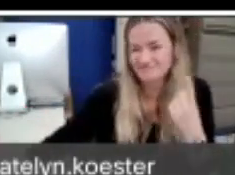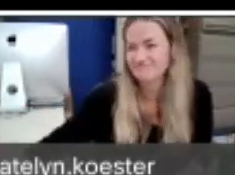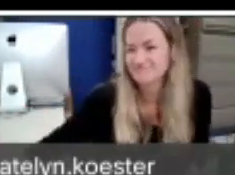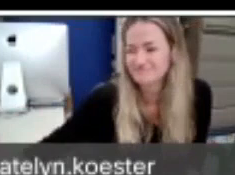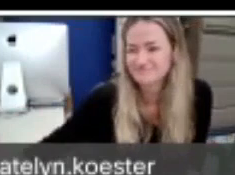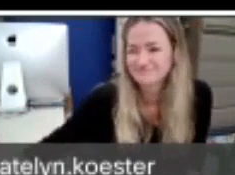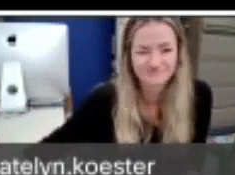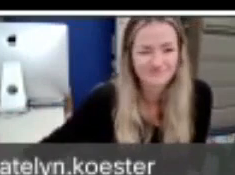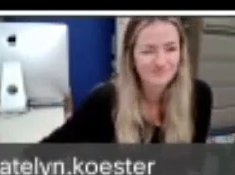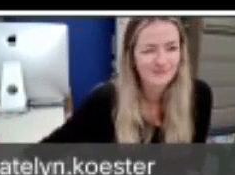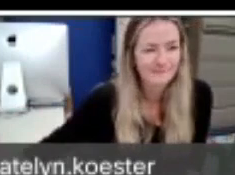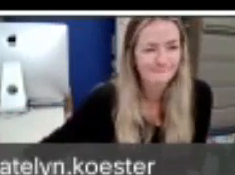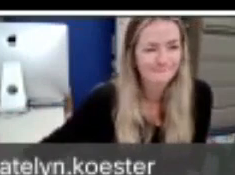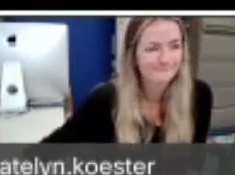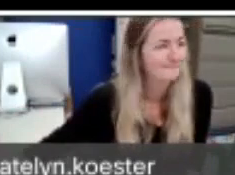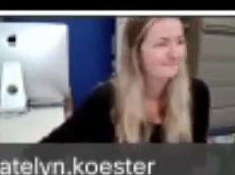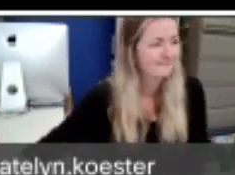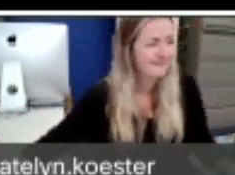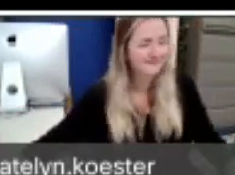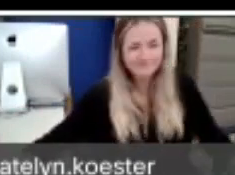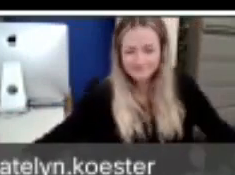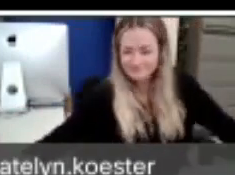you. It's confusing. Pictures are confusing.